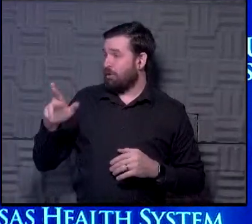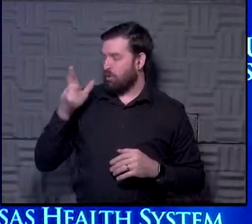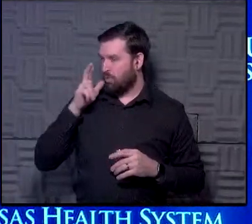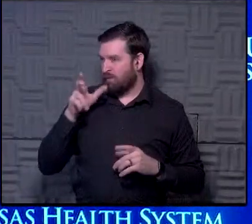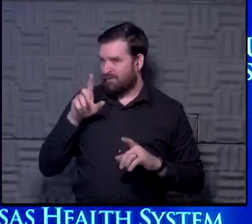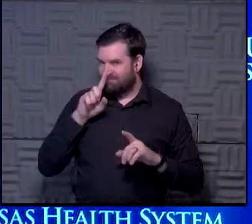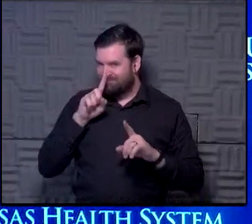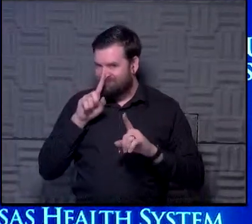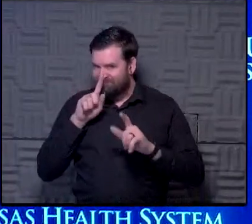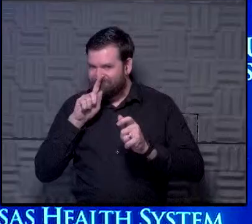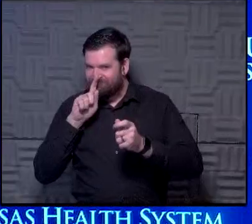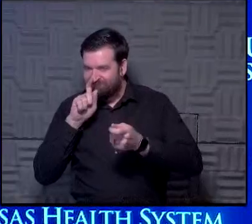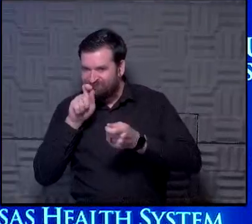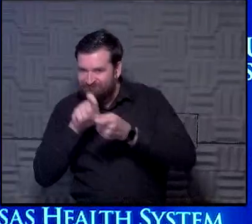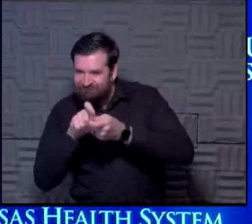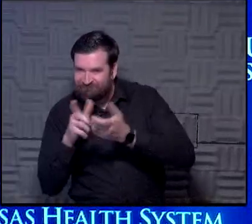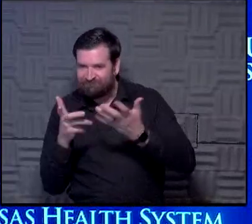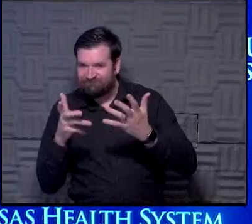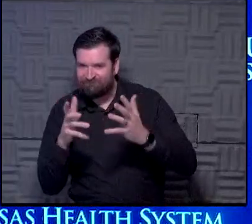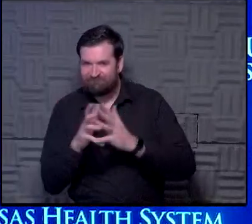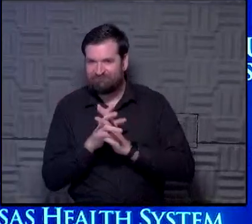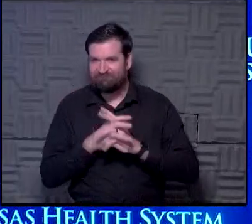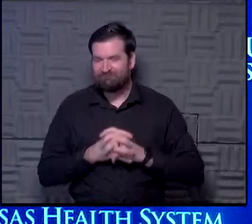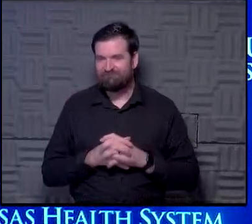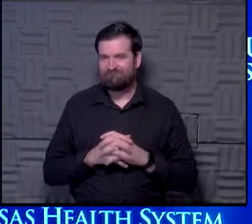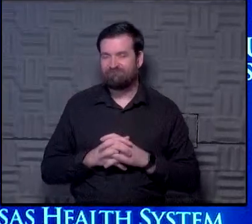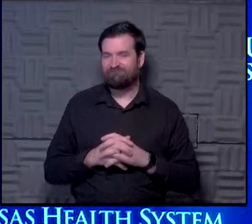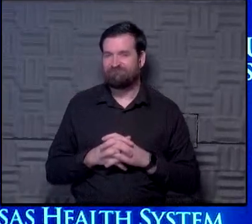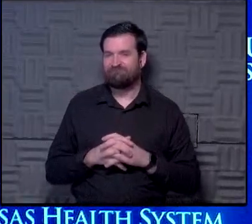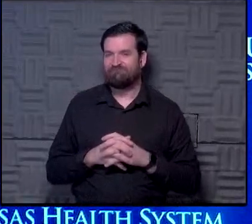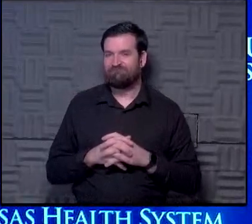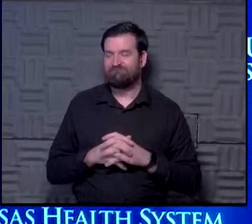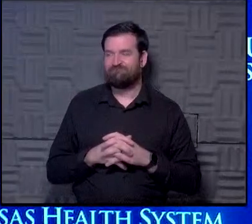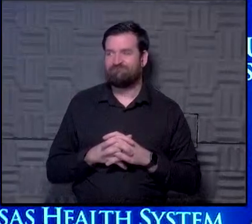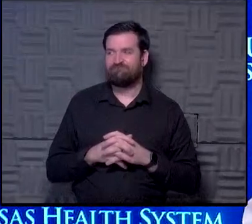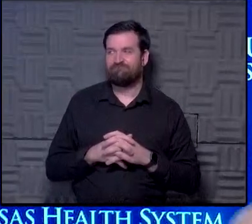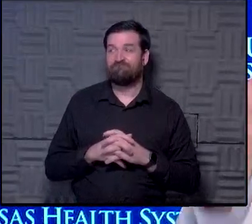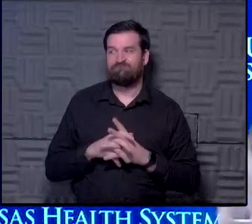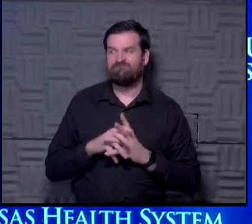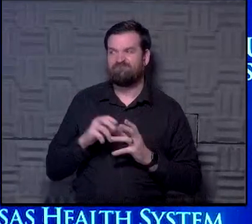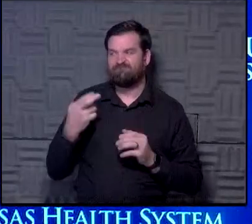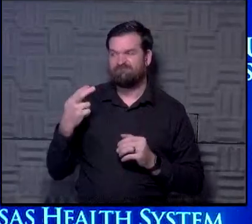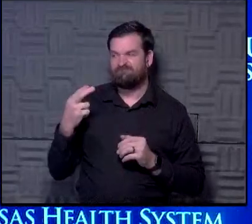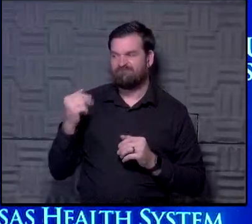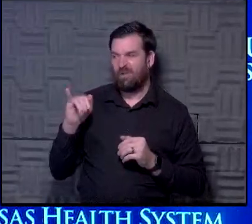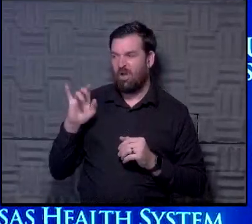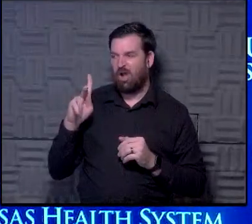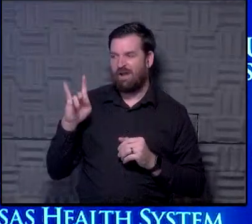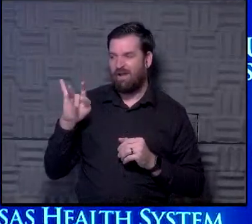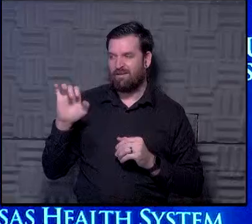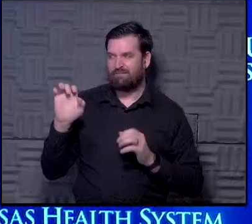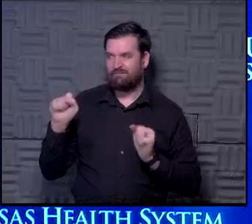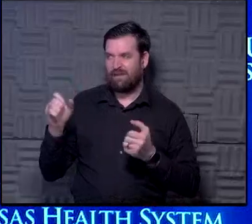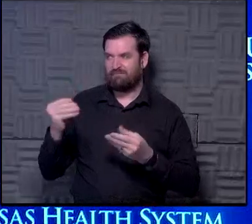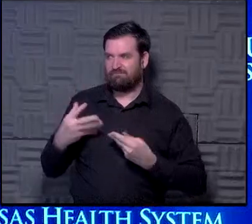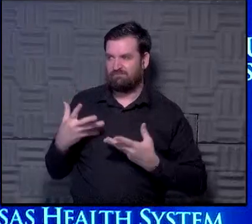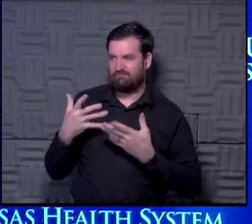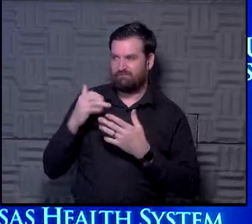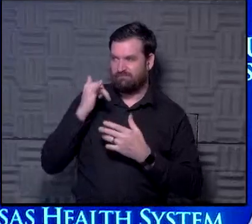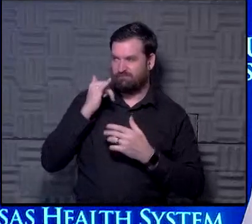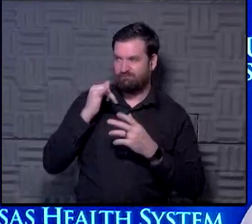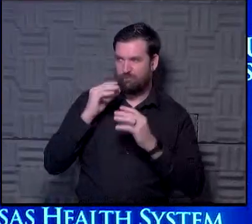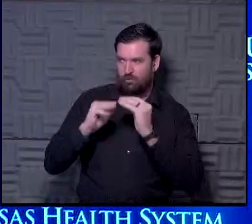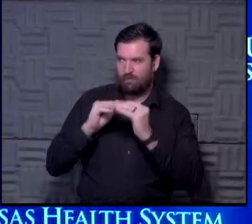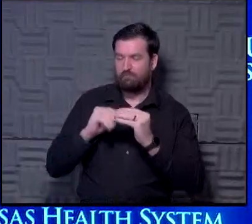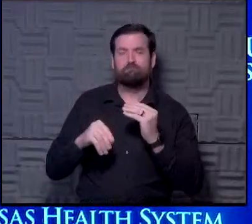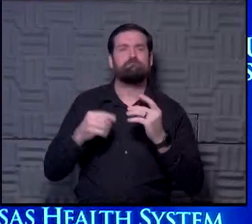for this. You ready? So, and Hawkeye can correct me. So, in